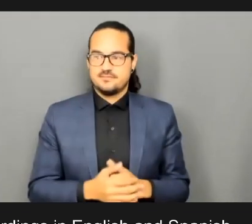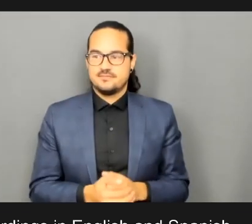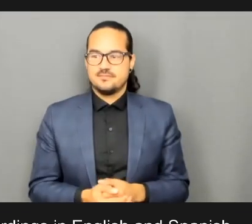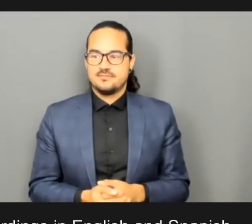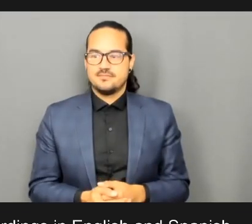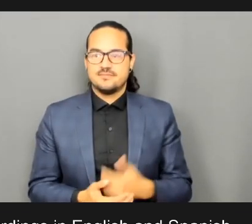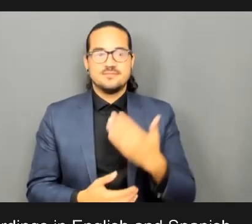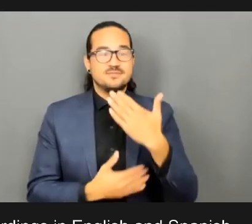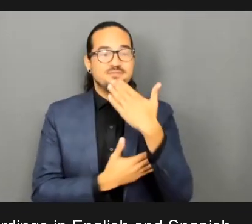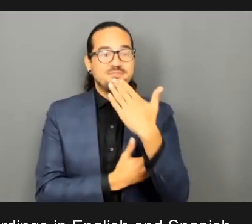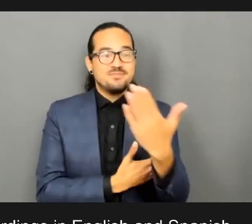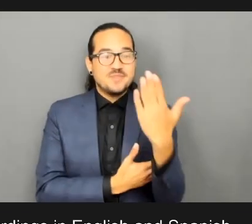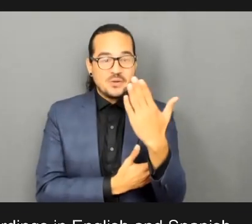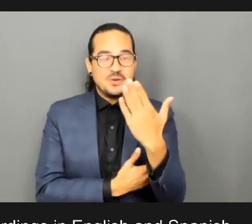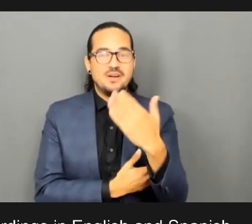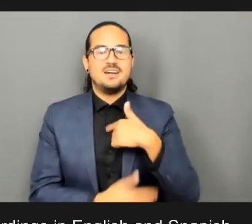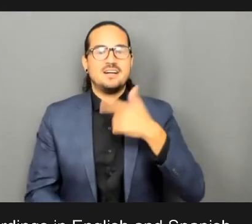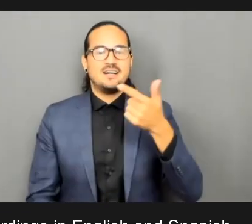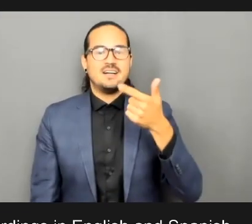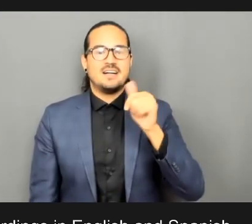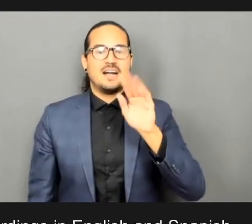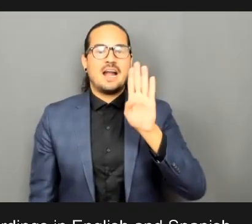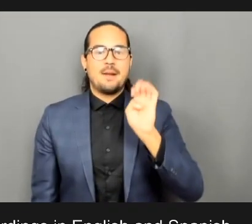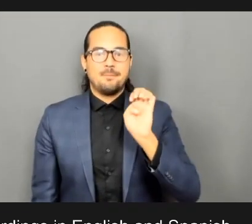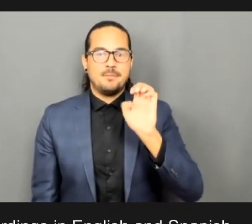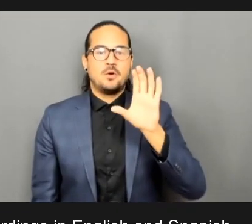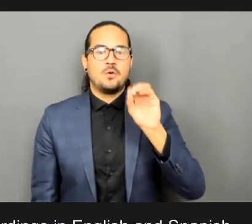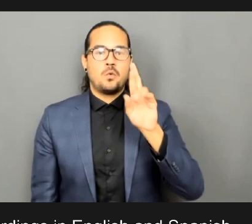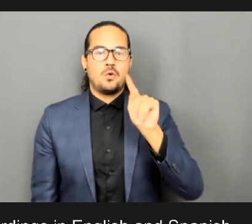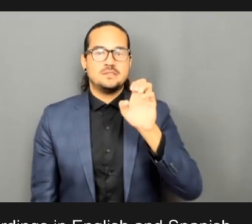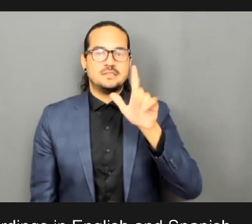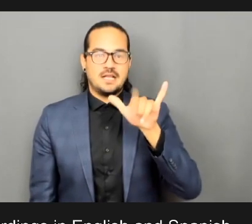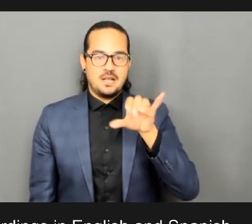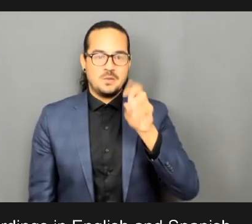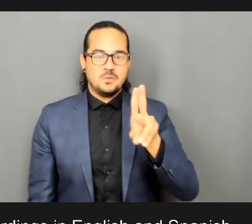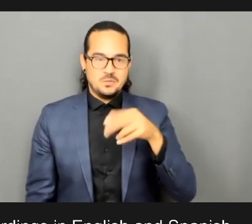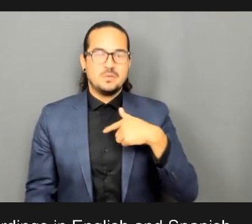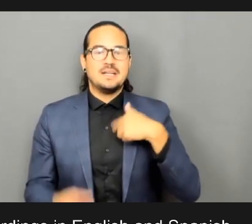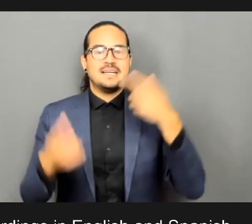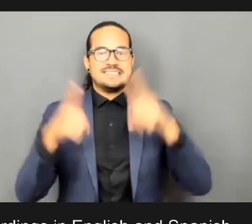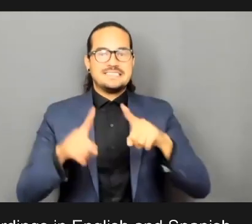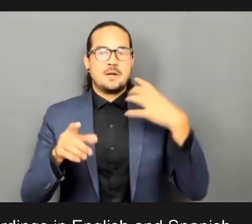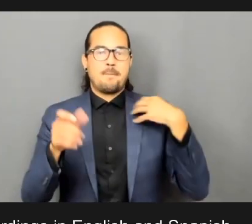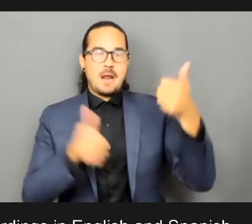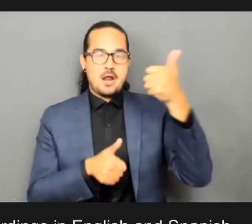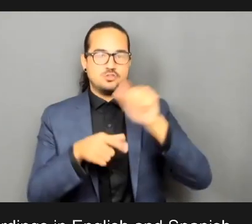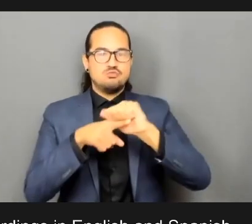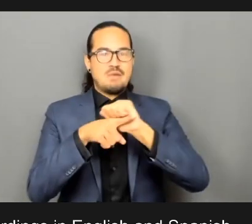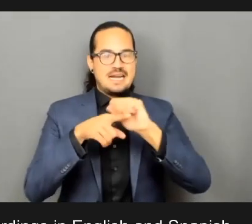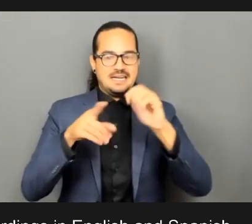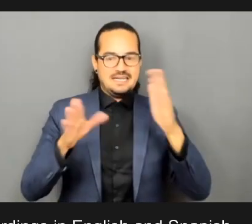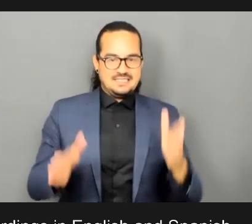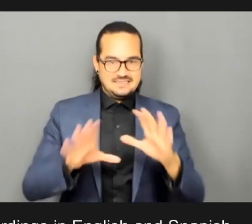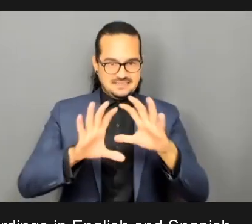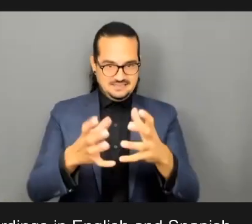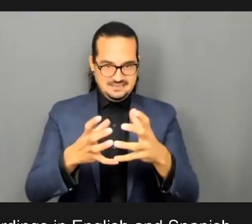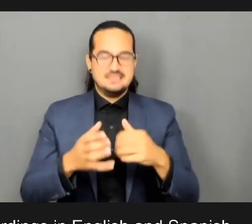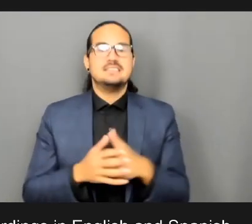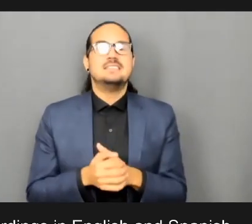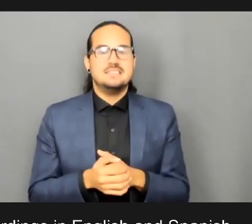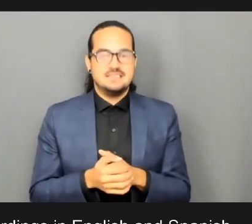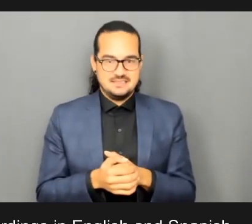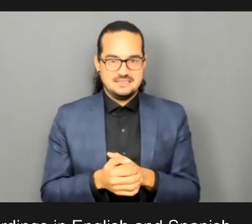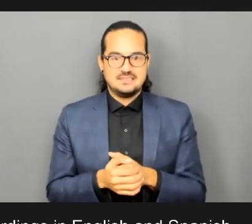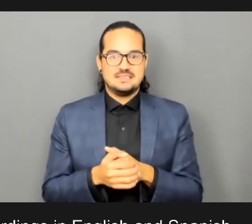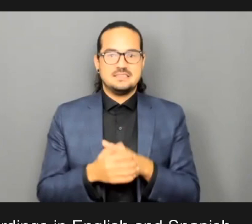Good morning. I'm Gabe Cordelou, Incident Commander Trainee with Great Basin IMT Type 3 Team 4.